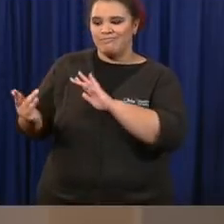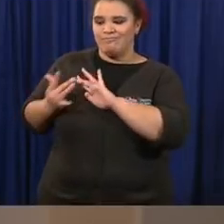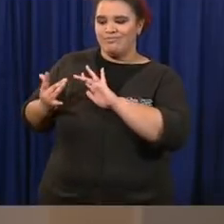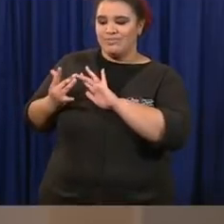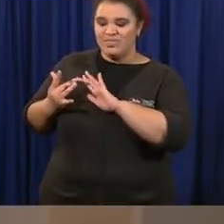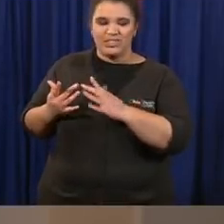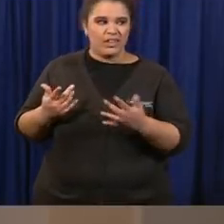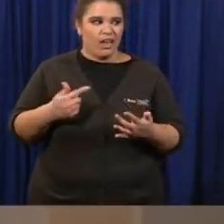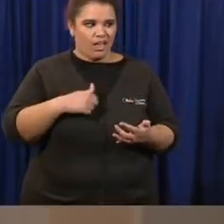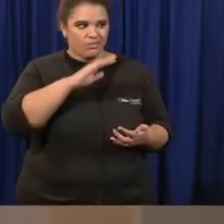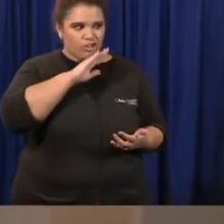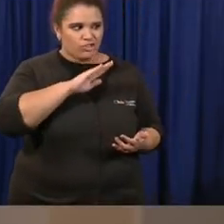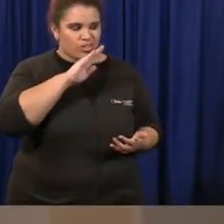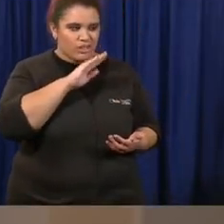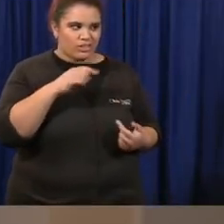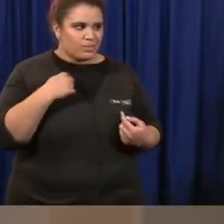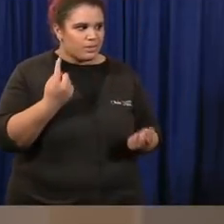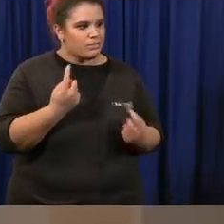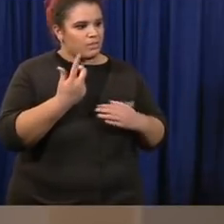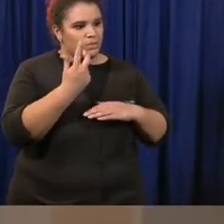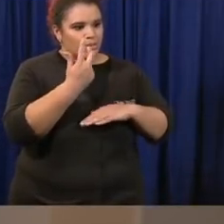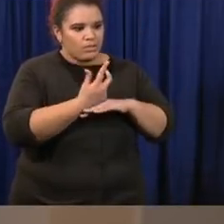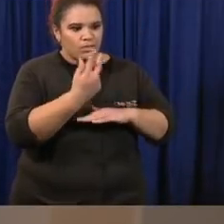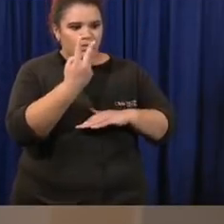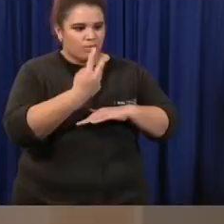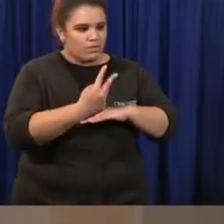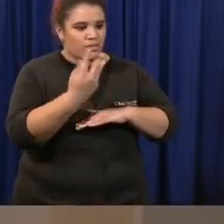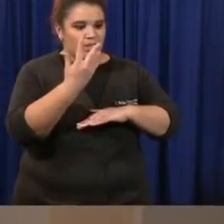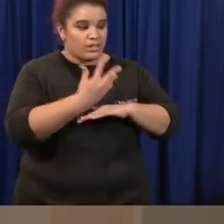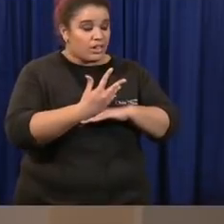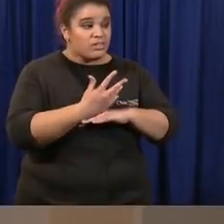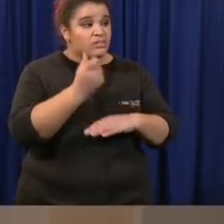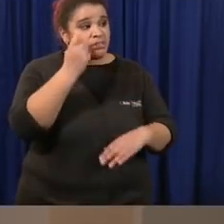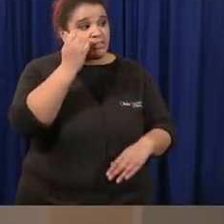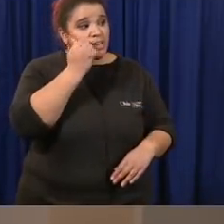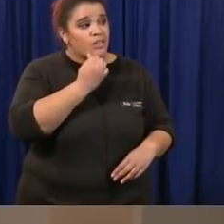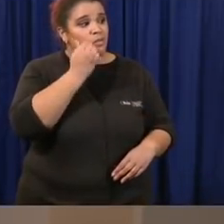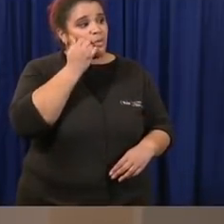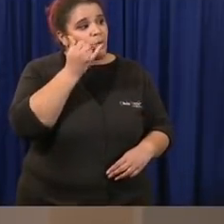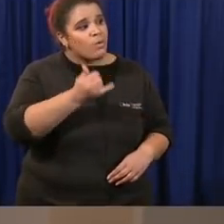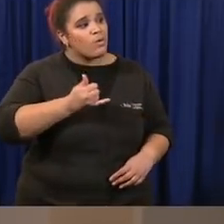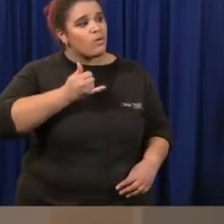go by, up to 3, 4, 5 days of calling constantly and not a single,